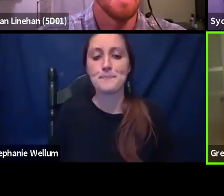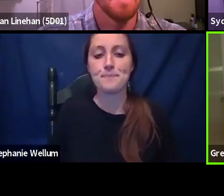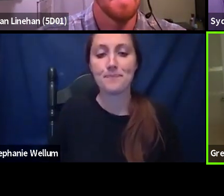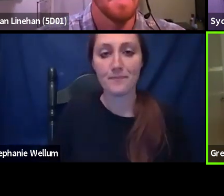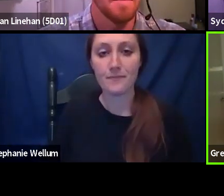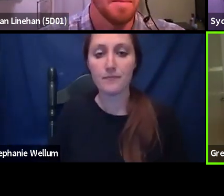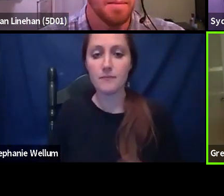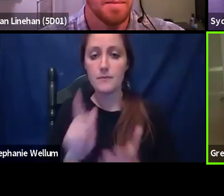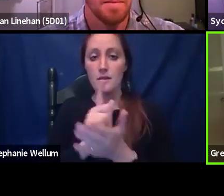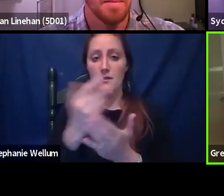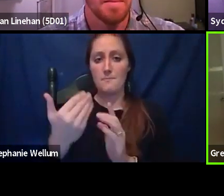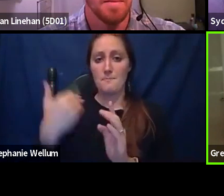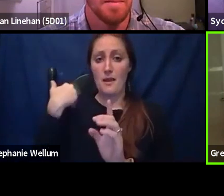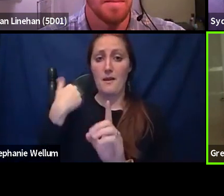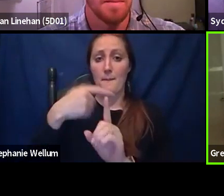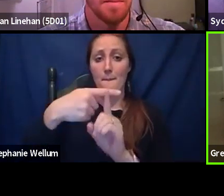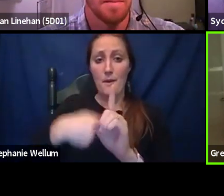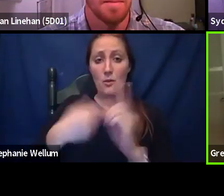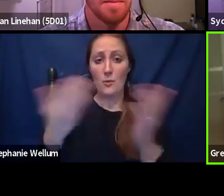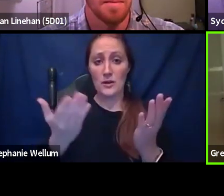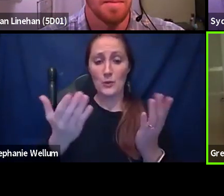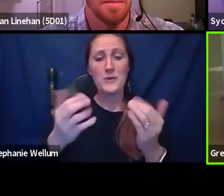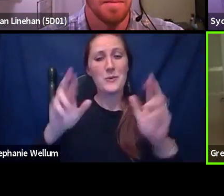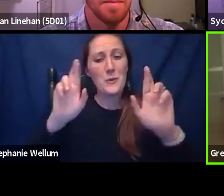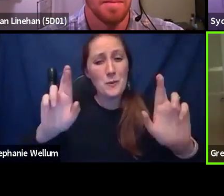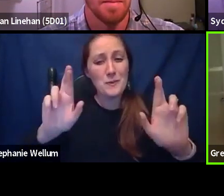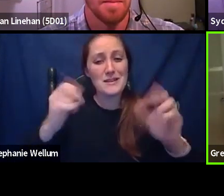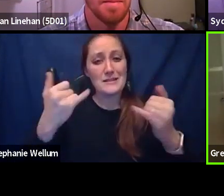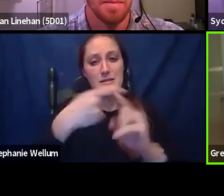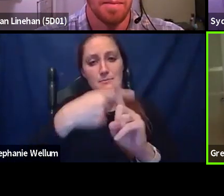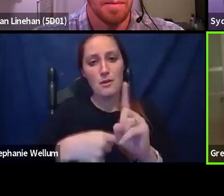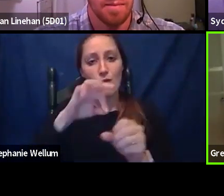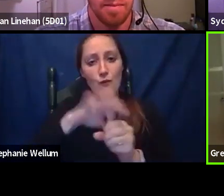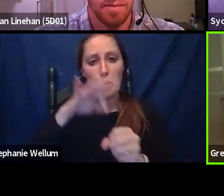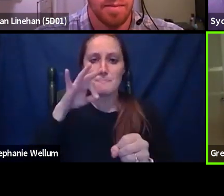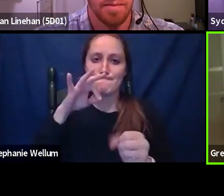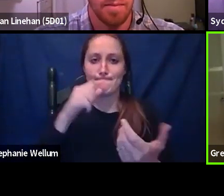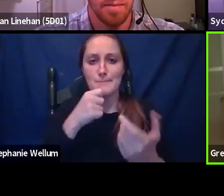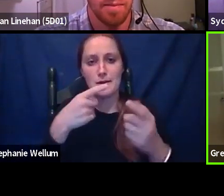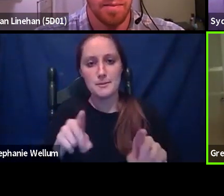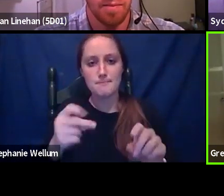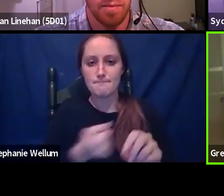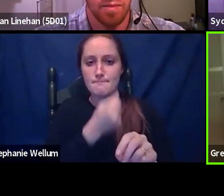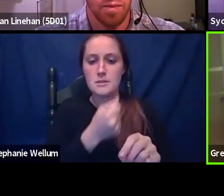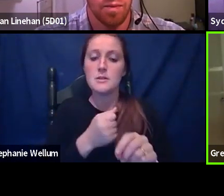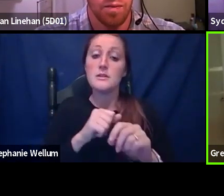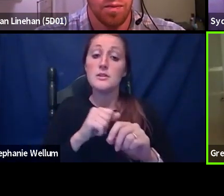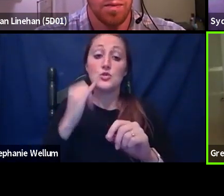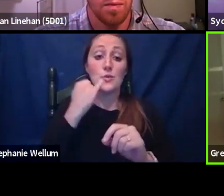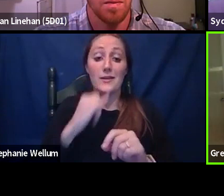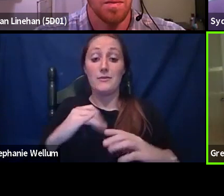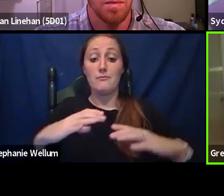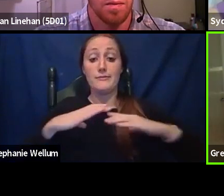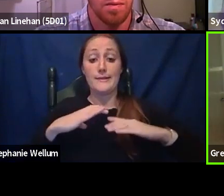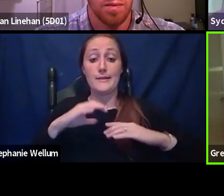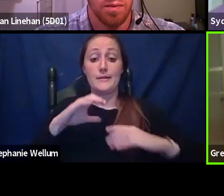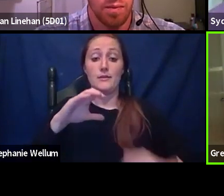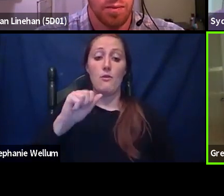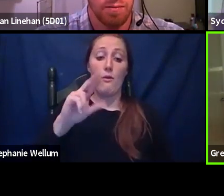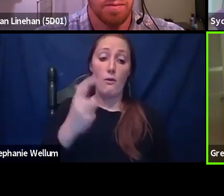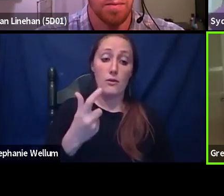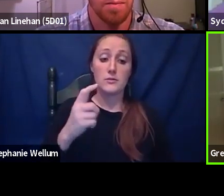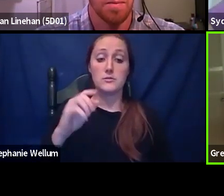last month. We were hoping to have a vote this month, and that didn't happen. And if we go on recess for July and August and we